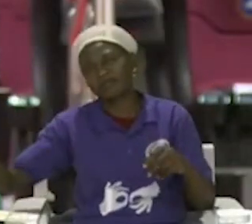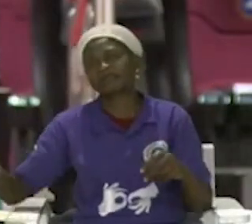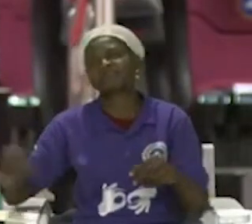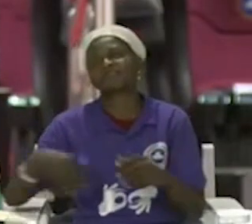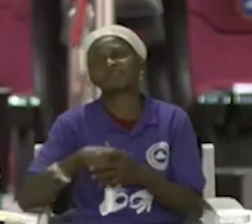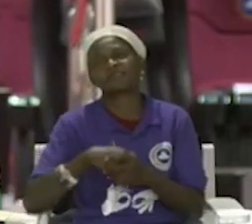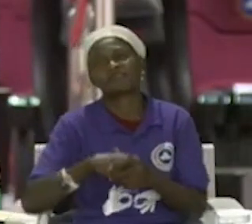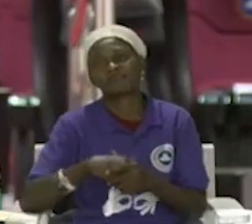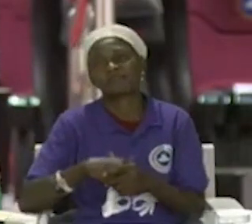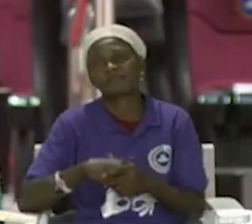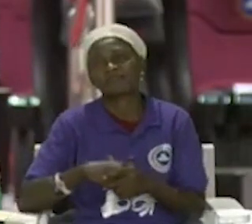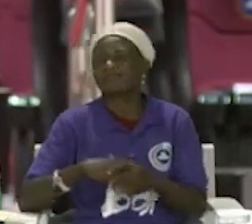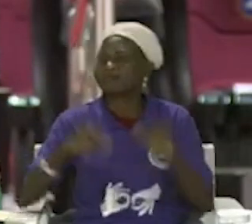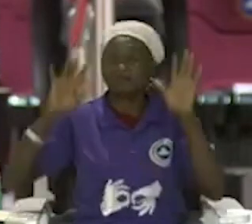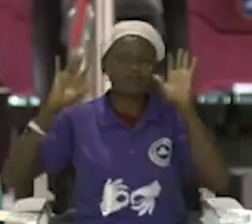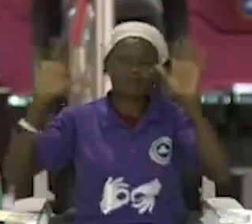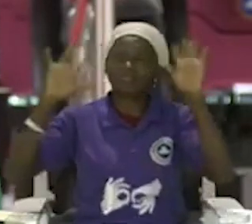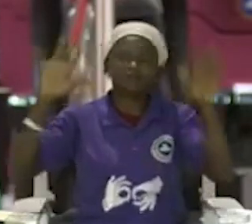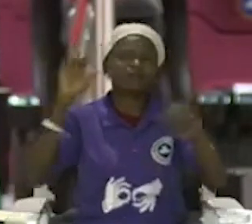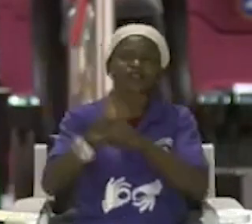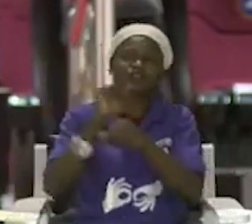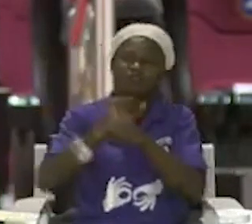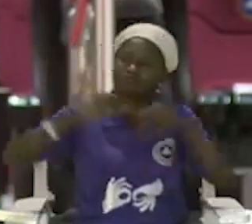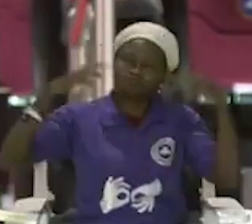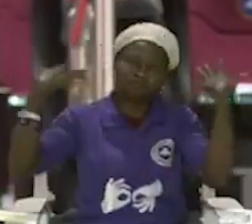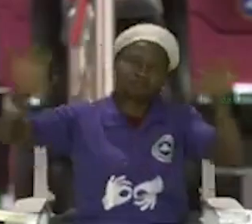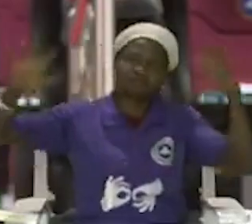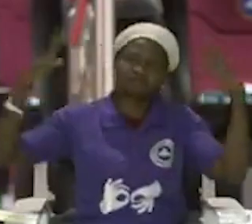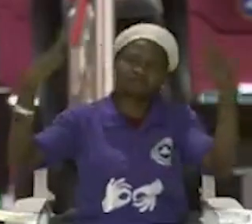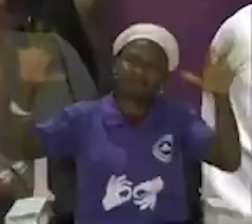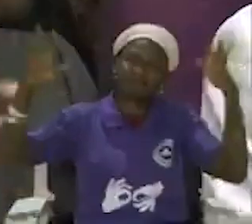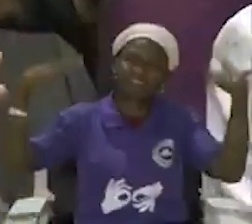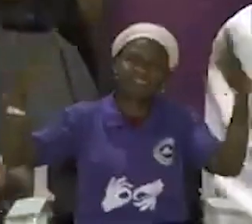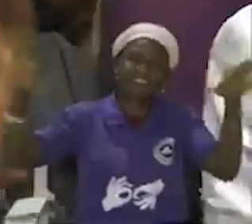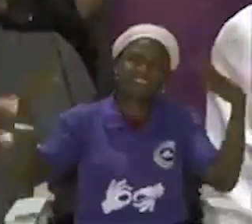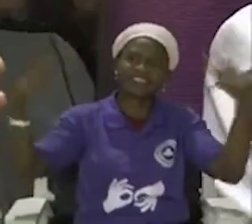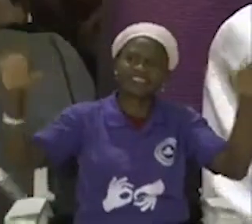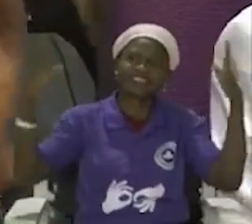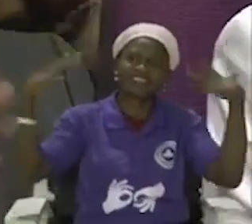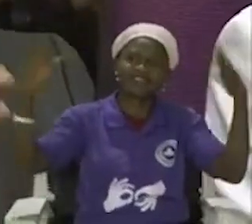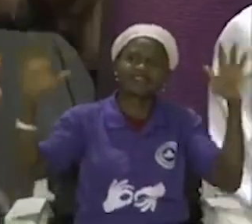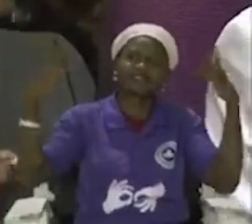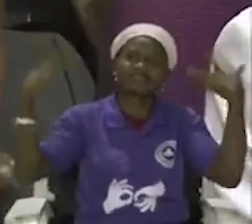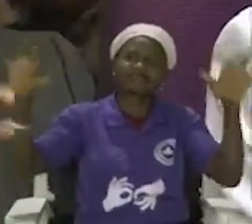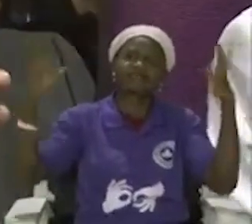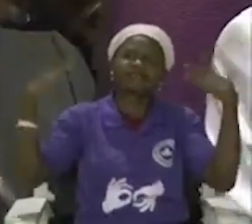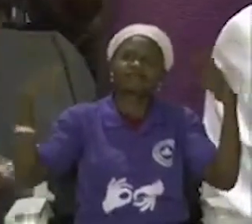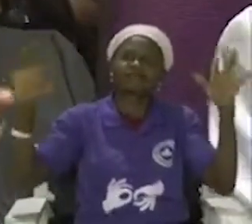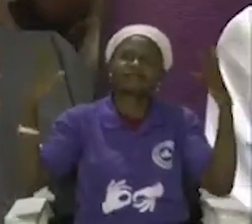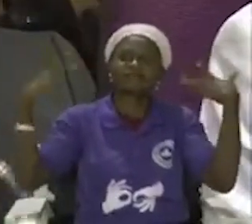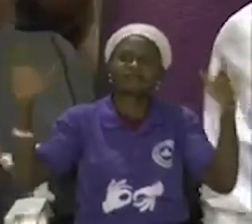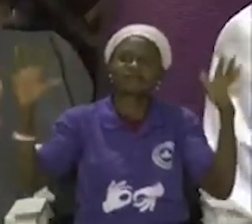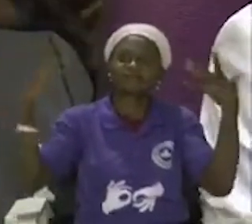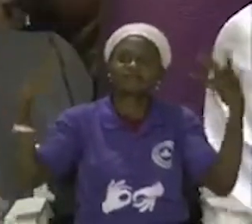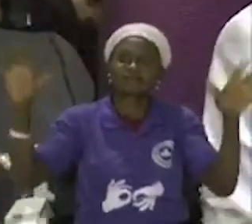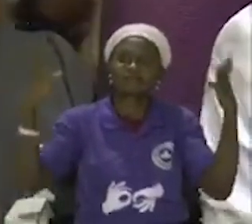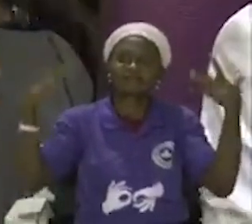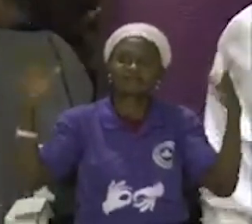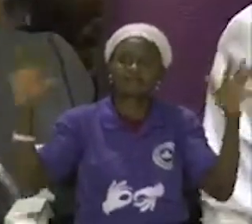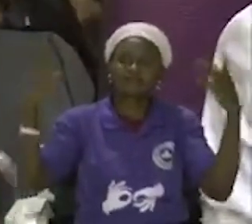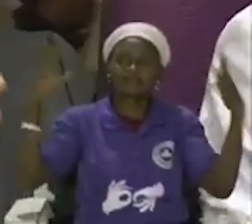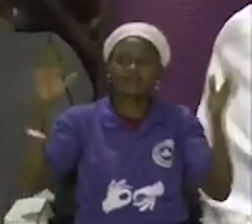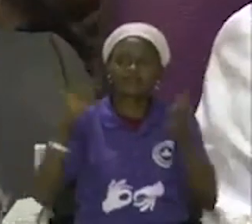etc. Fantastic job. Let's give the Lord a big round of applause for